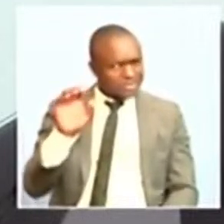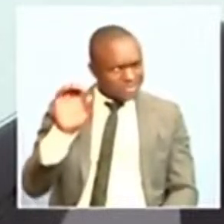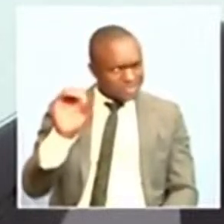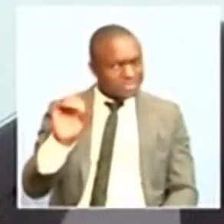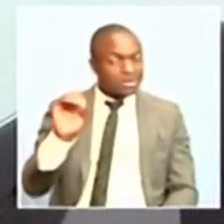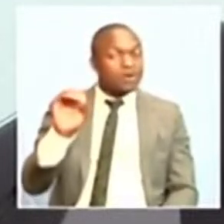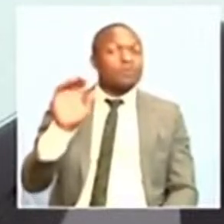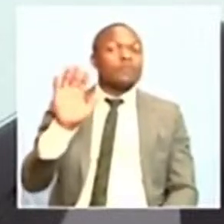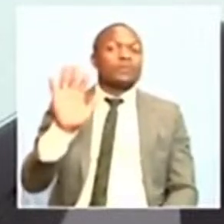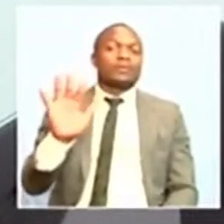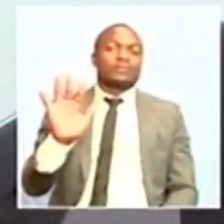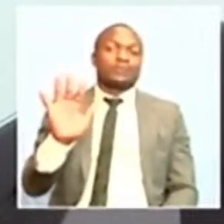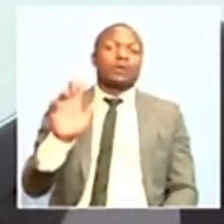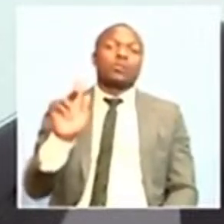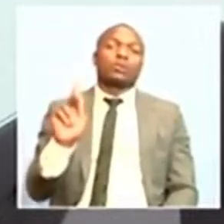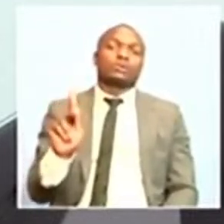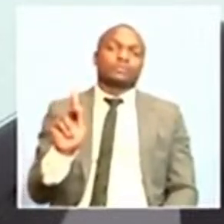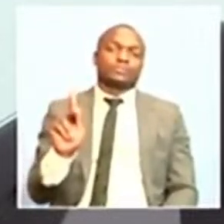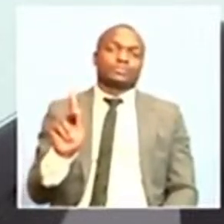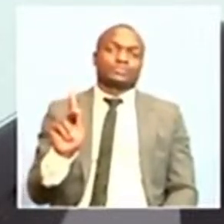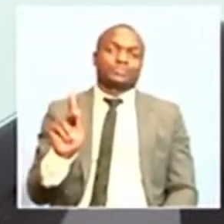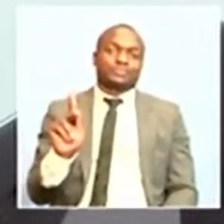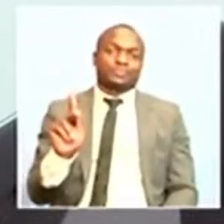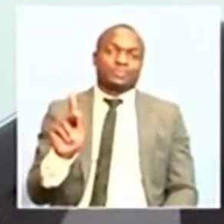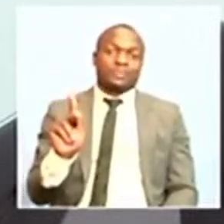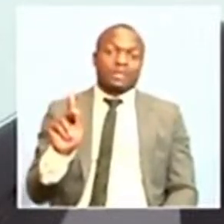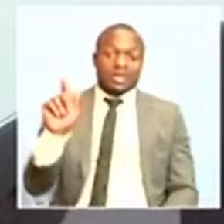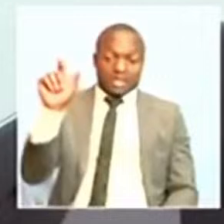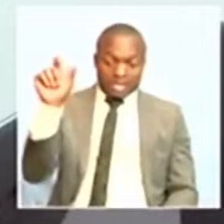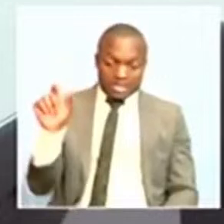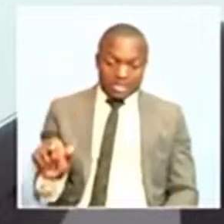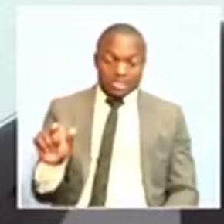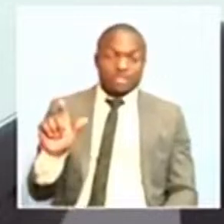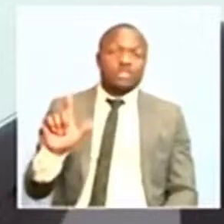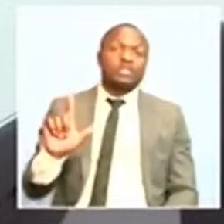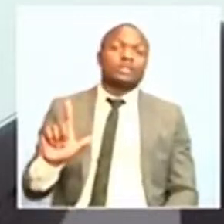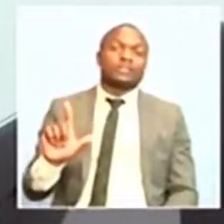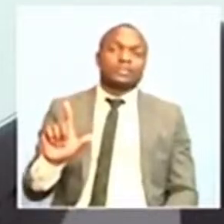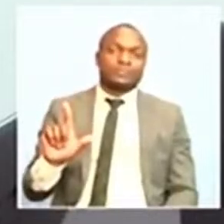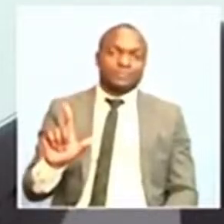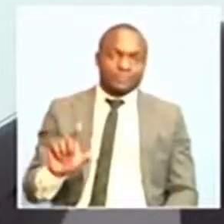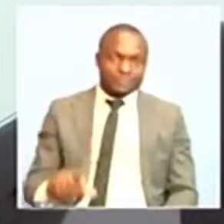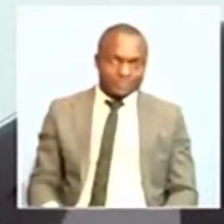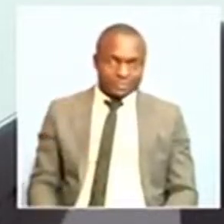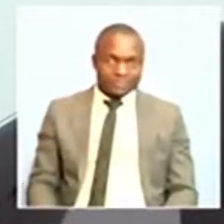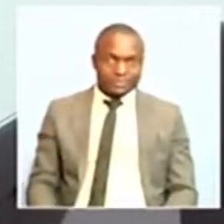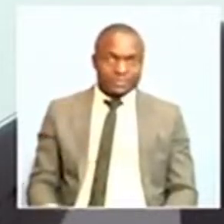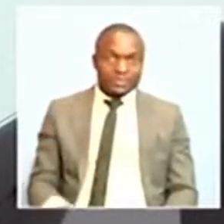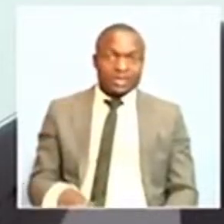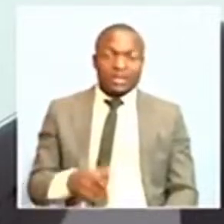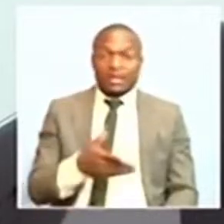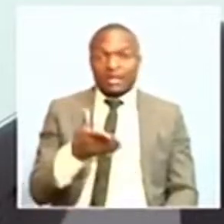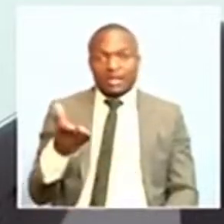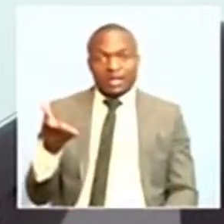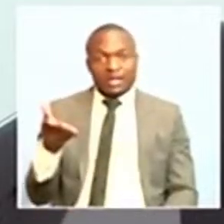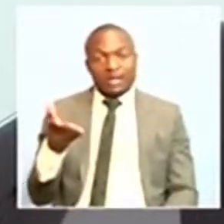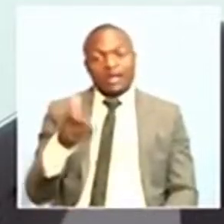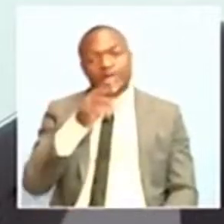0.05 kwacha per liter, while fruit juices and